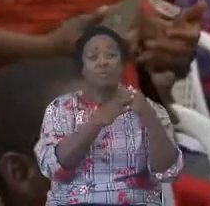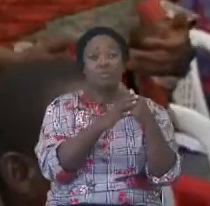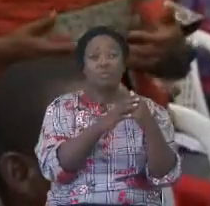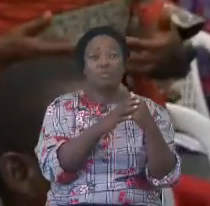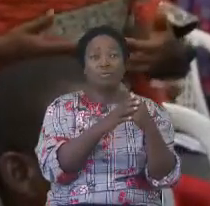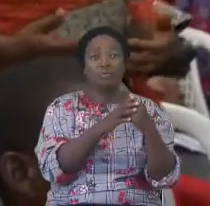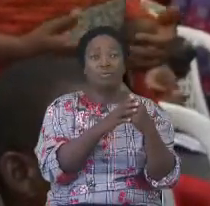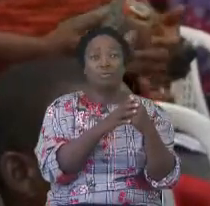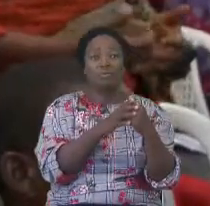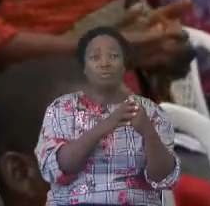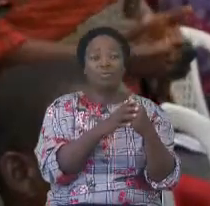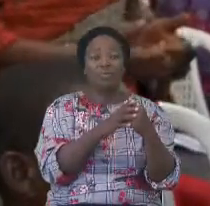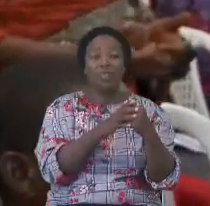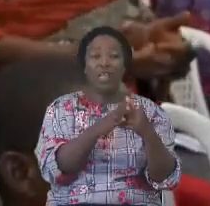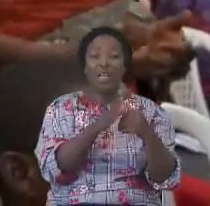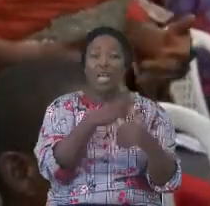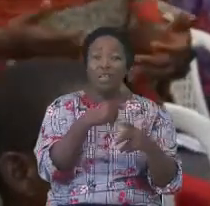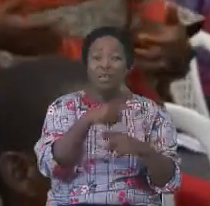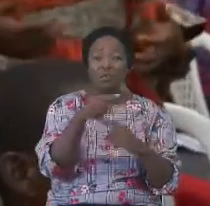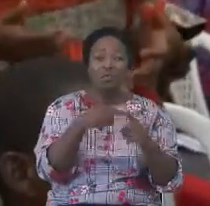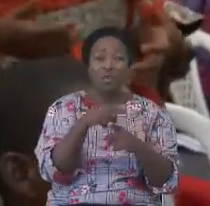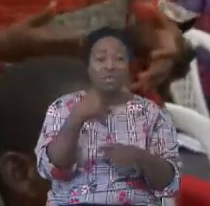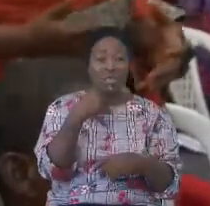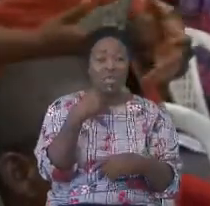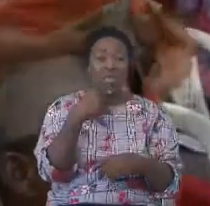is satisfactory to heaven.